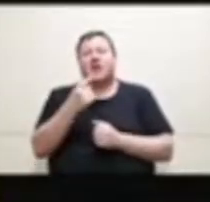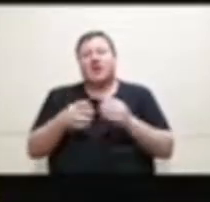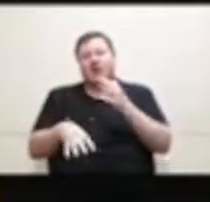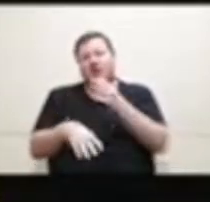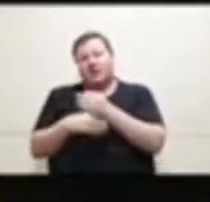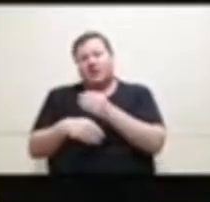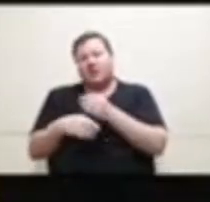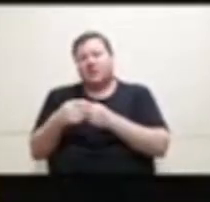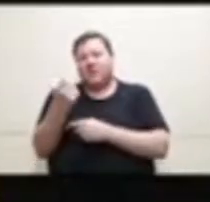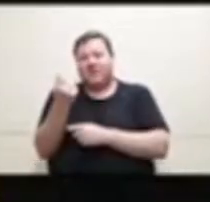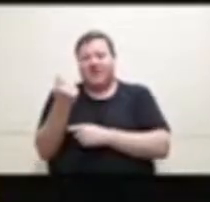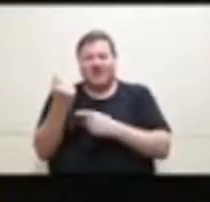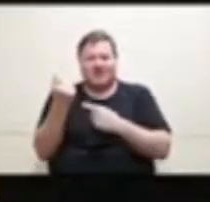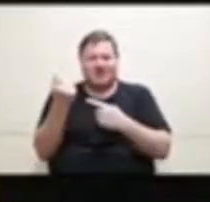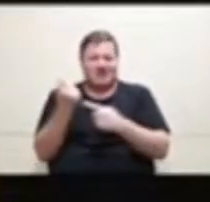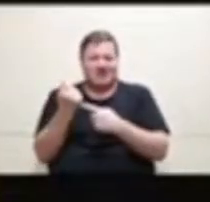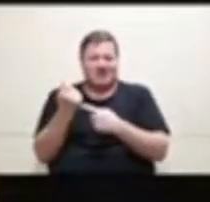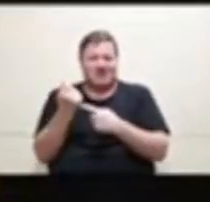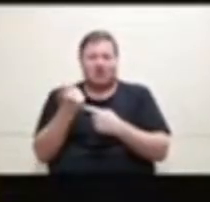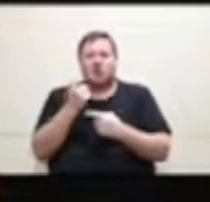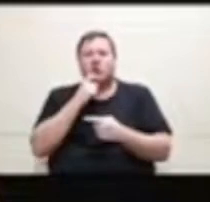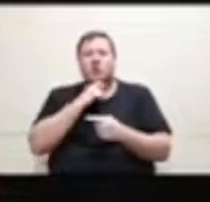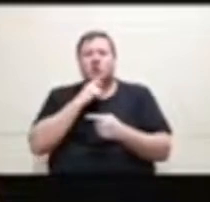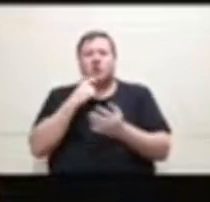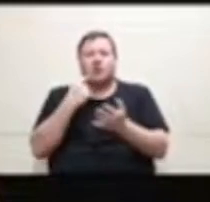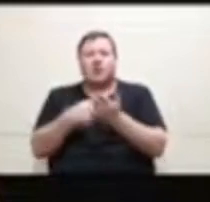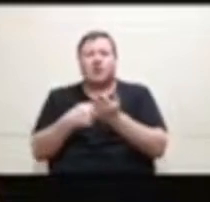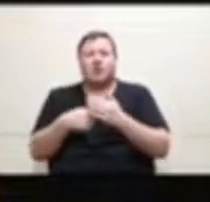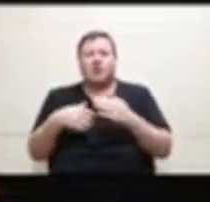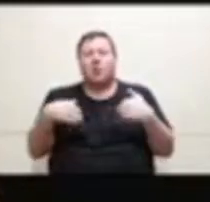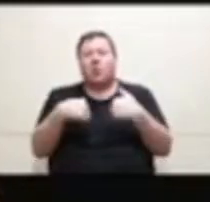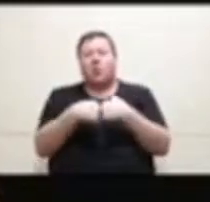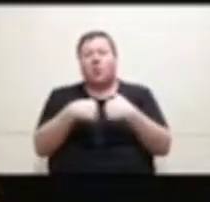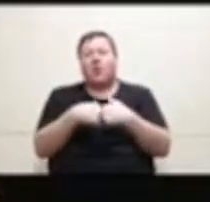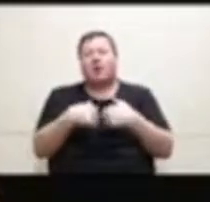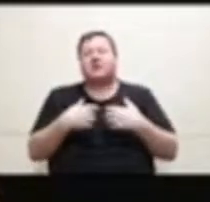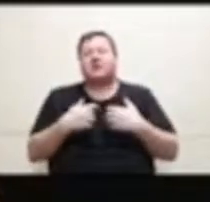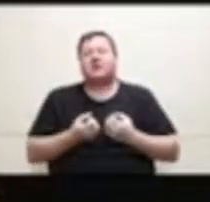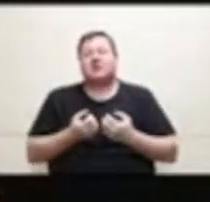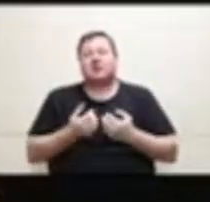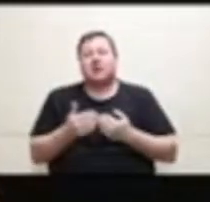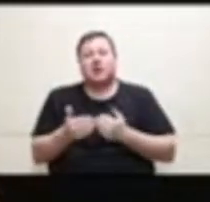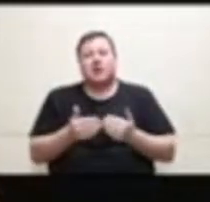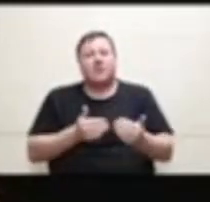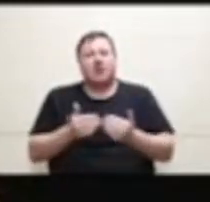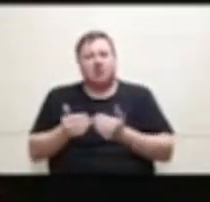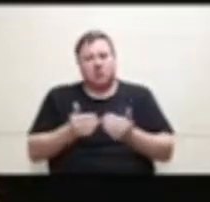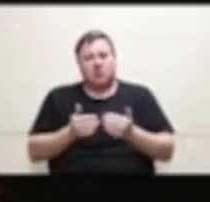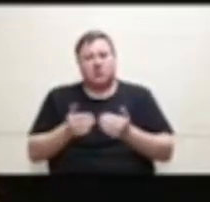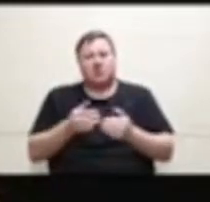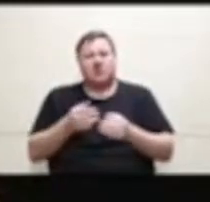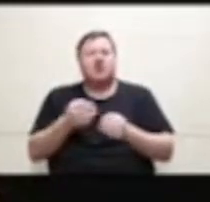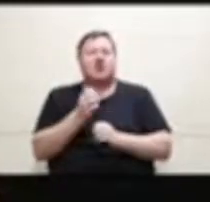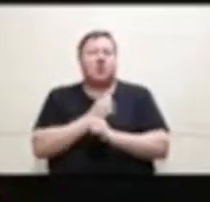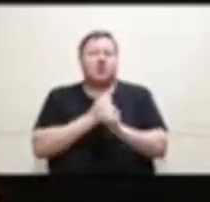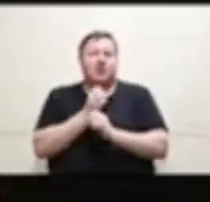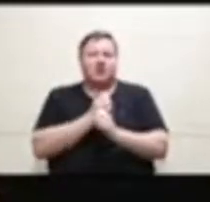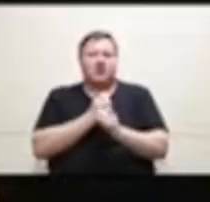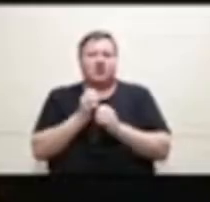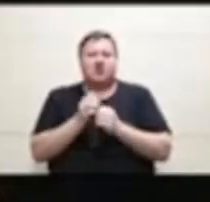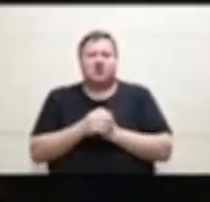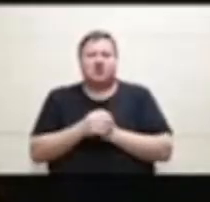the additional funds were used to purchase waste management equipment to establish functional dumping sites, a